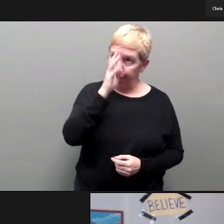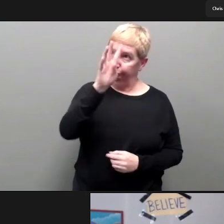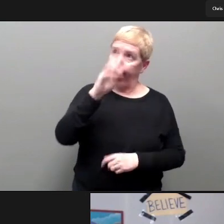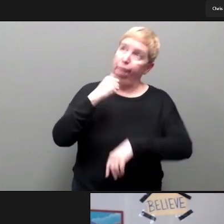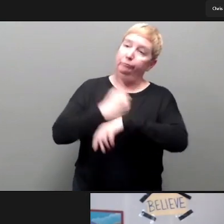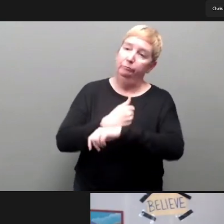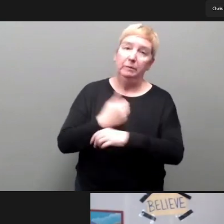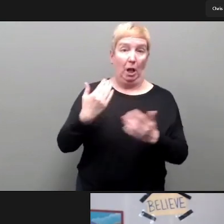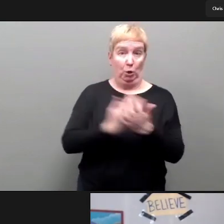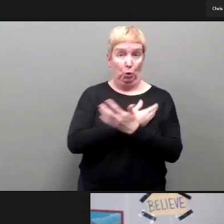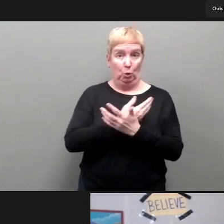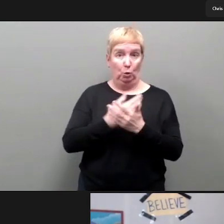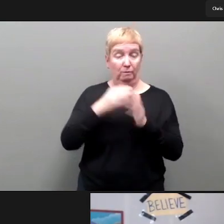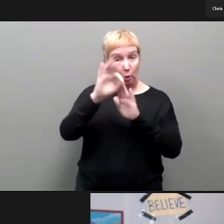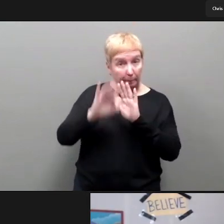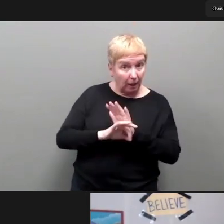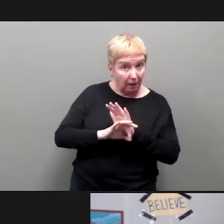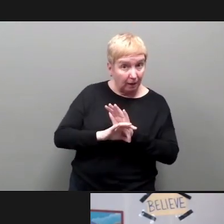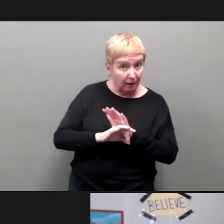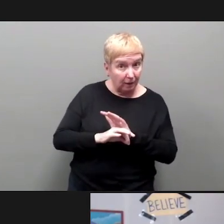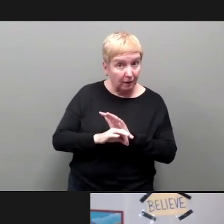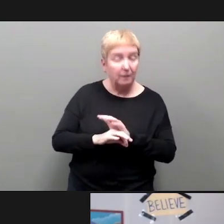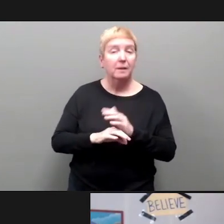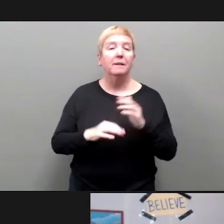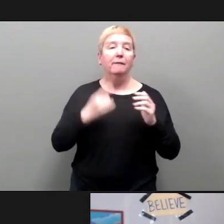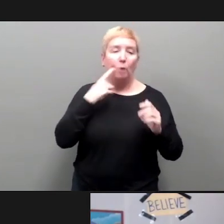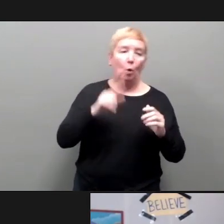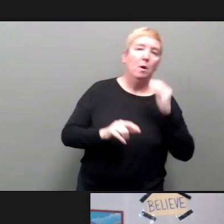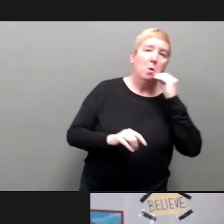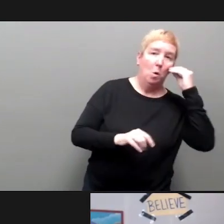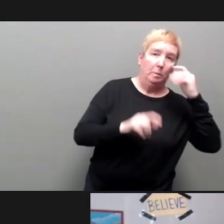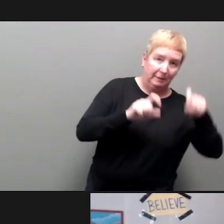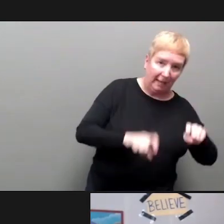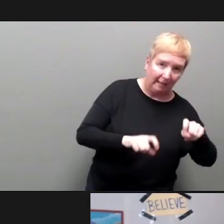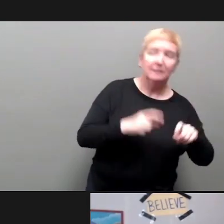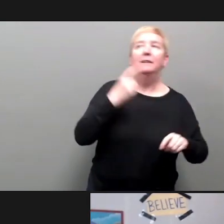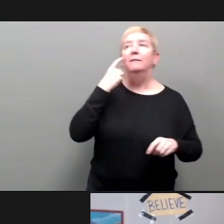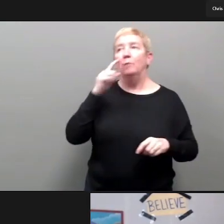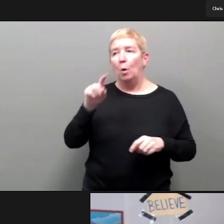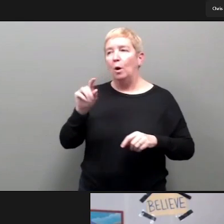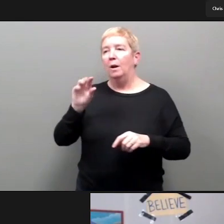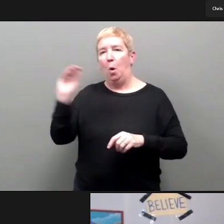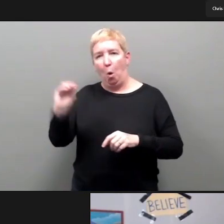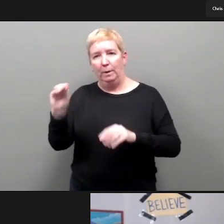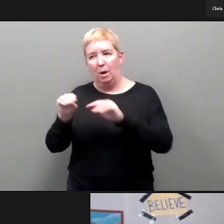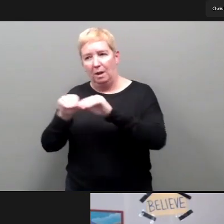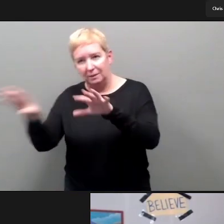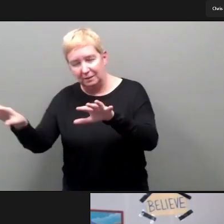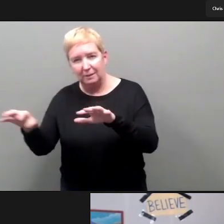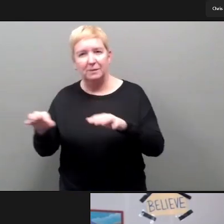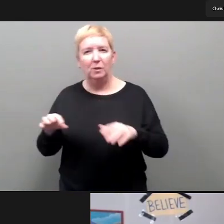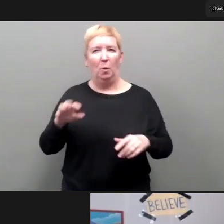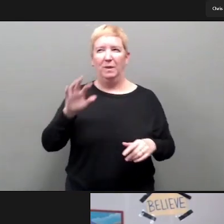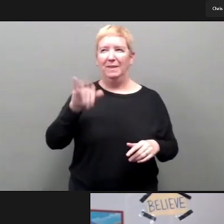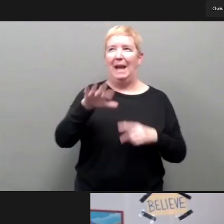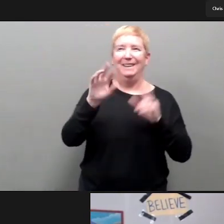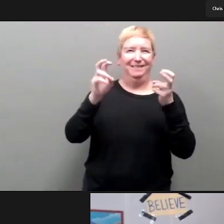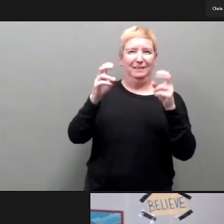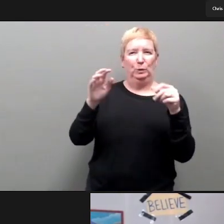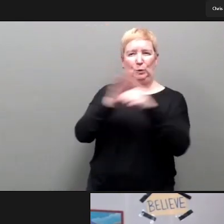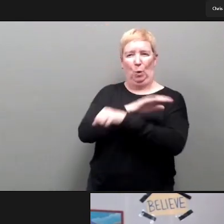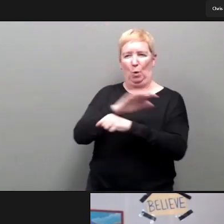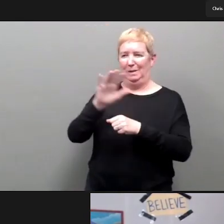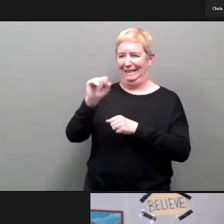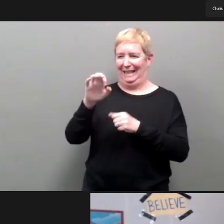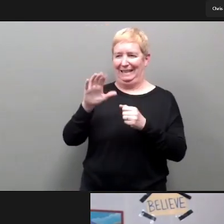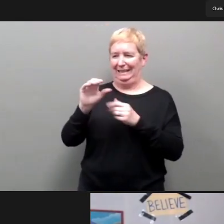of enter this latest wave of the pandemic, because it does feel to some degree like that total case count number couldn't